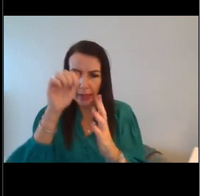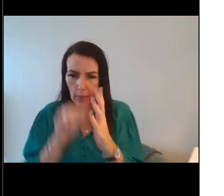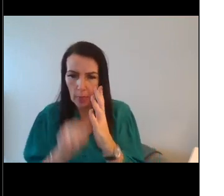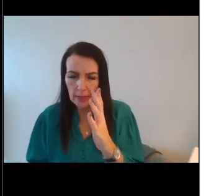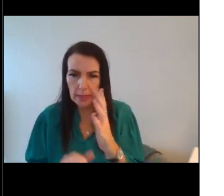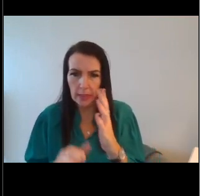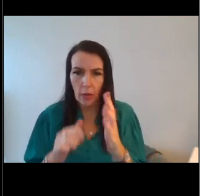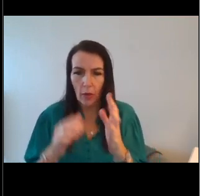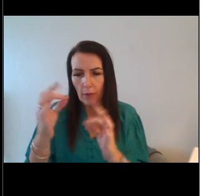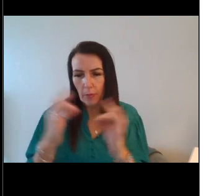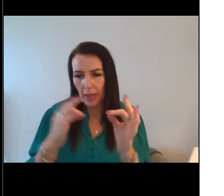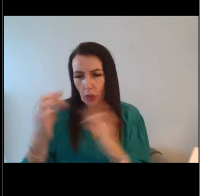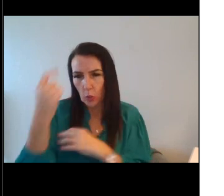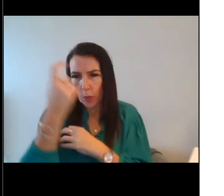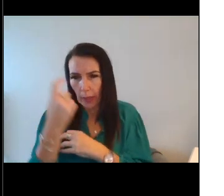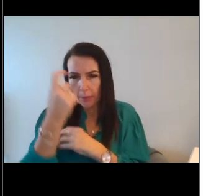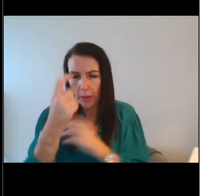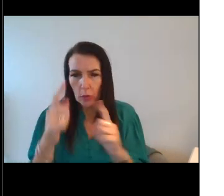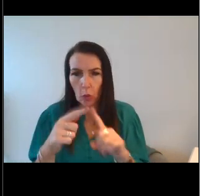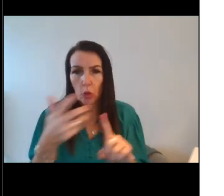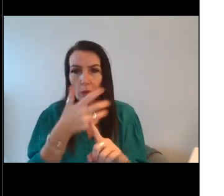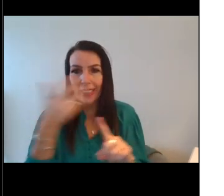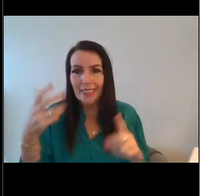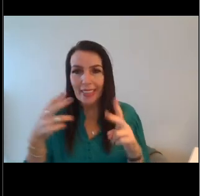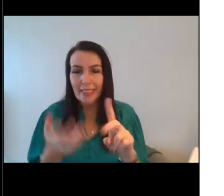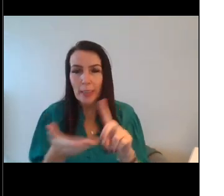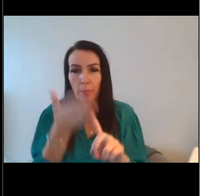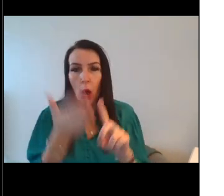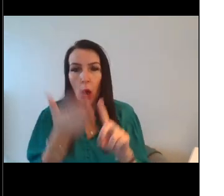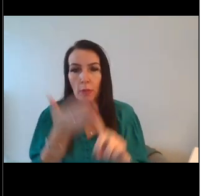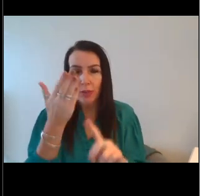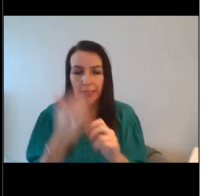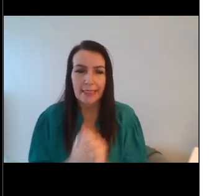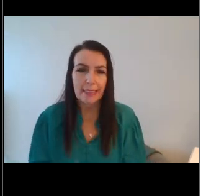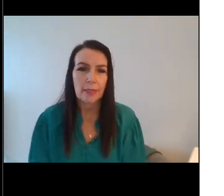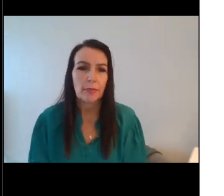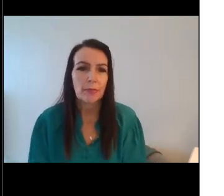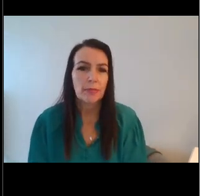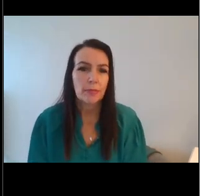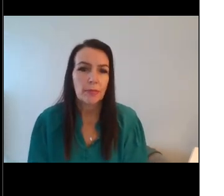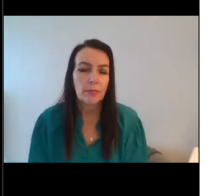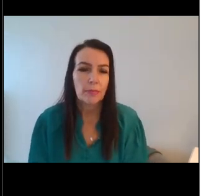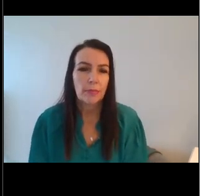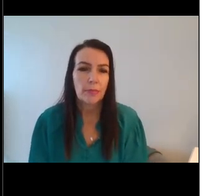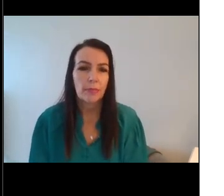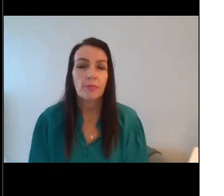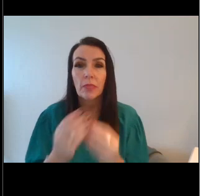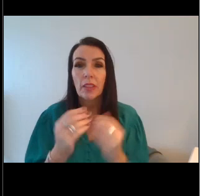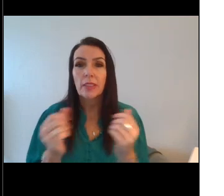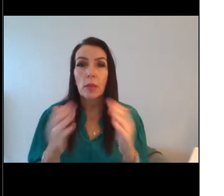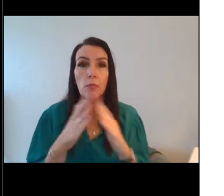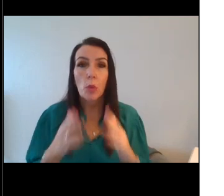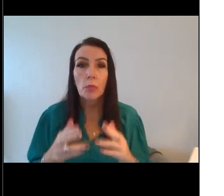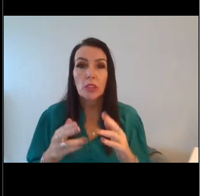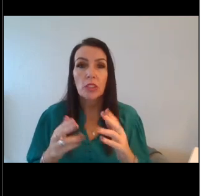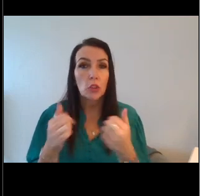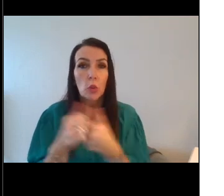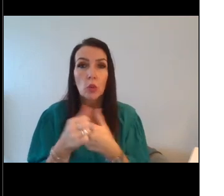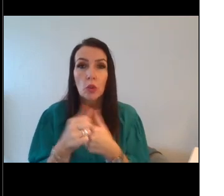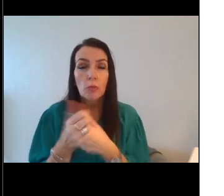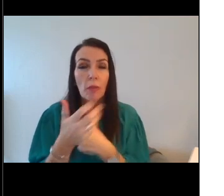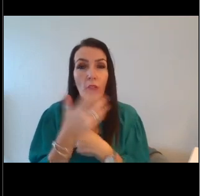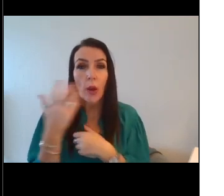to consider, as well as the heating system upgrade path to apply. For example, some properties may not be suitable for heat pumps, so